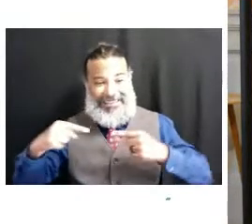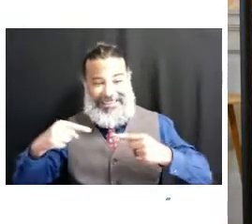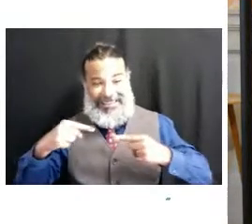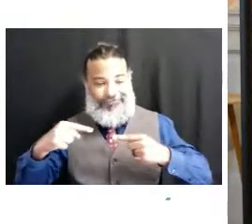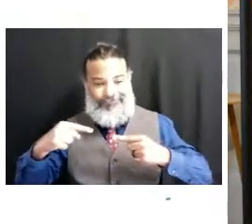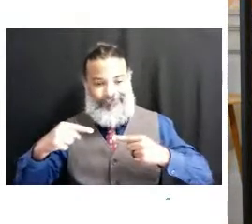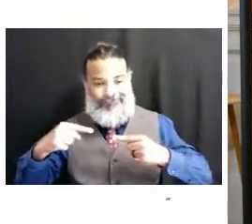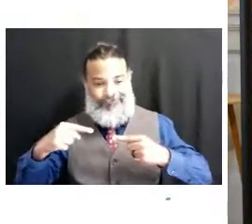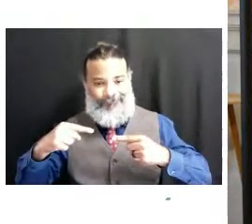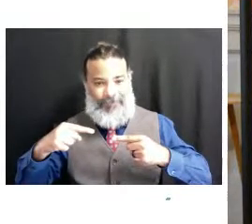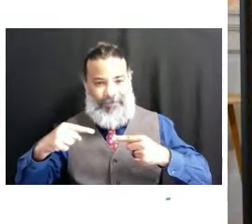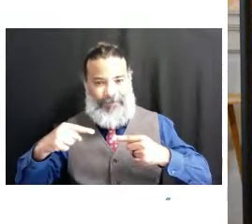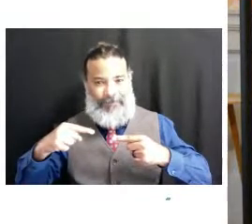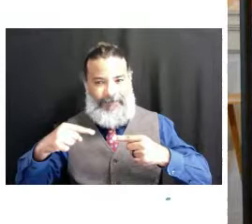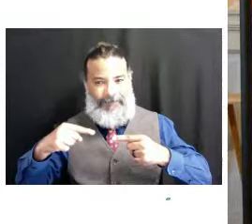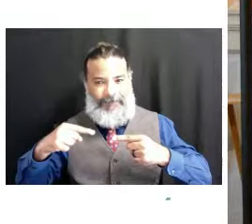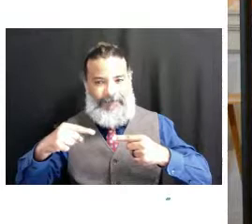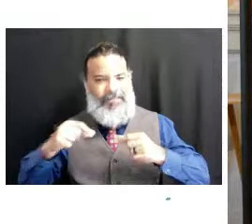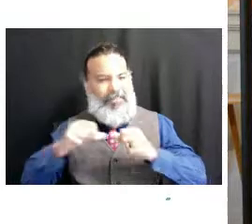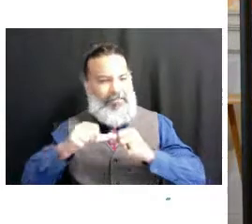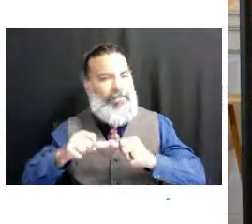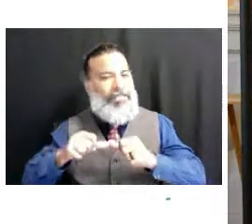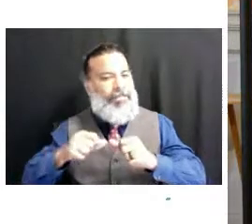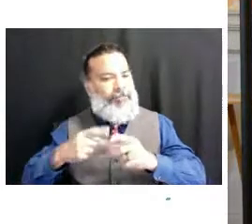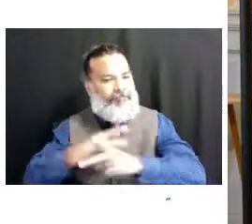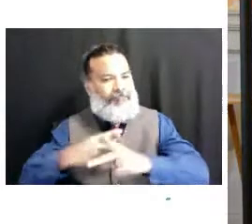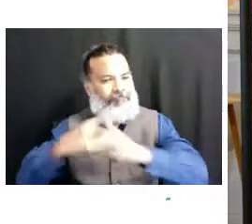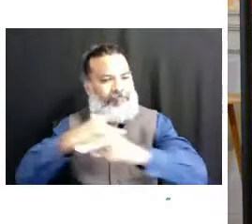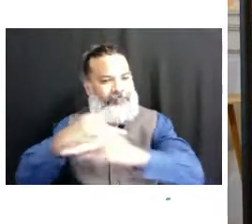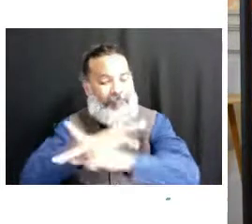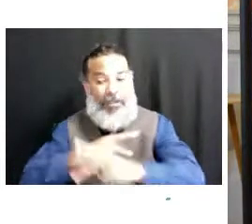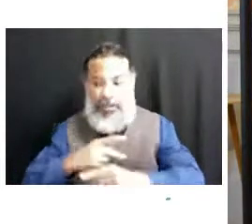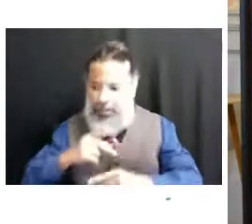became more and more bitter. And by